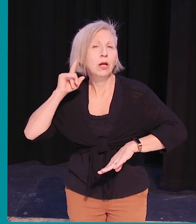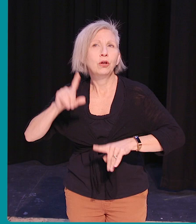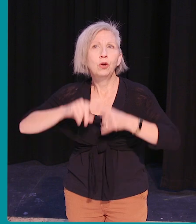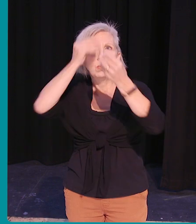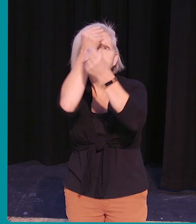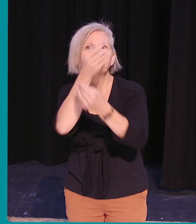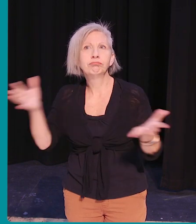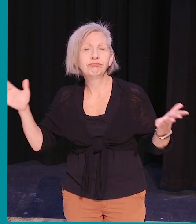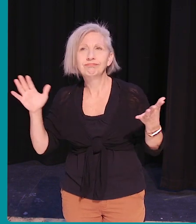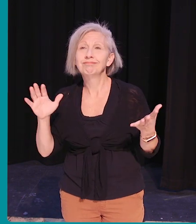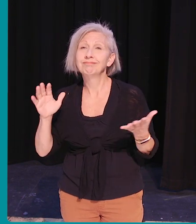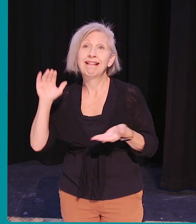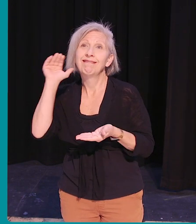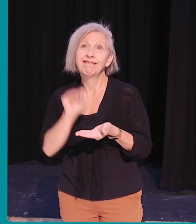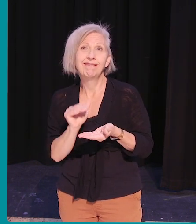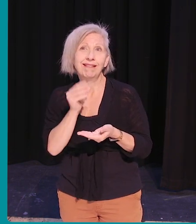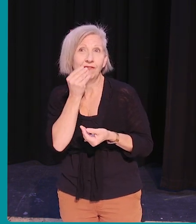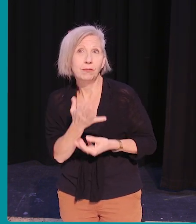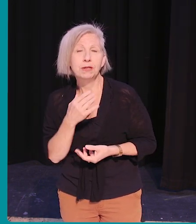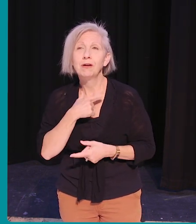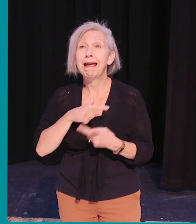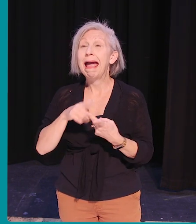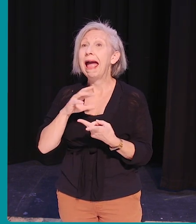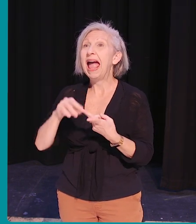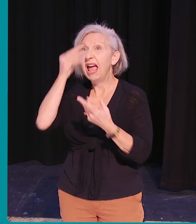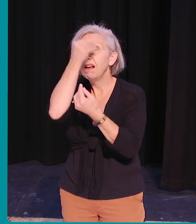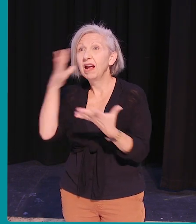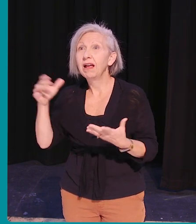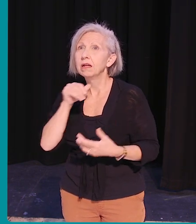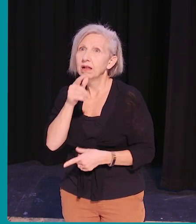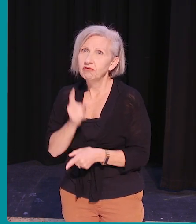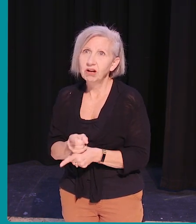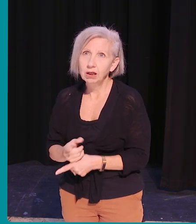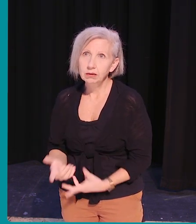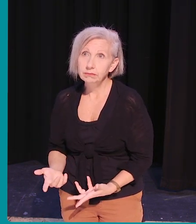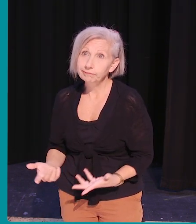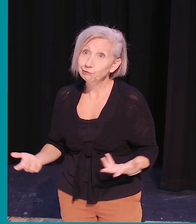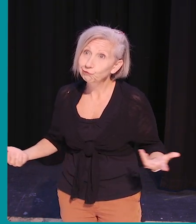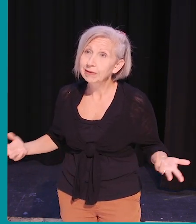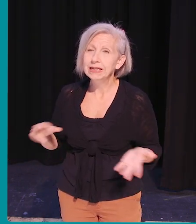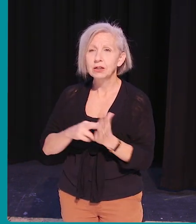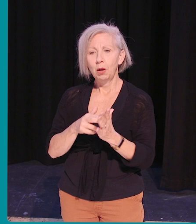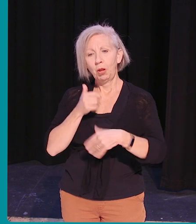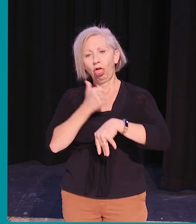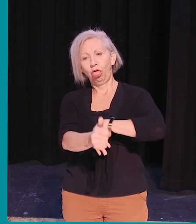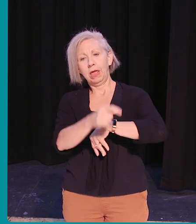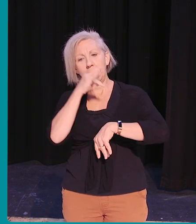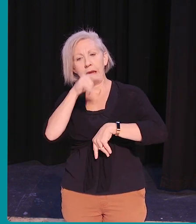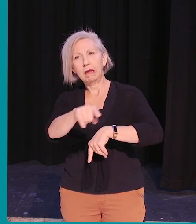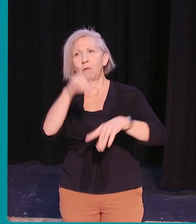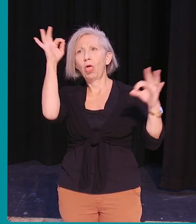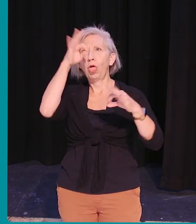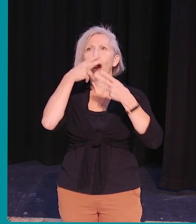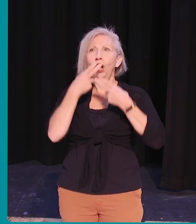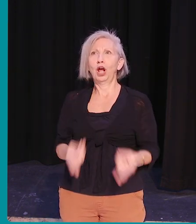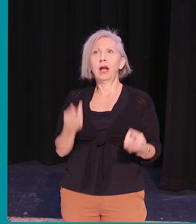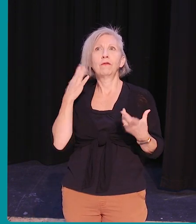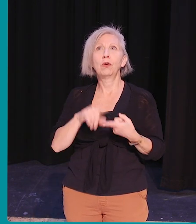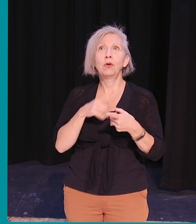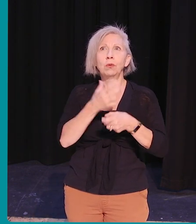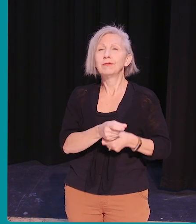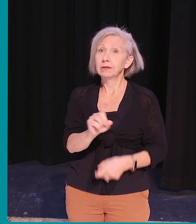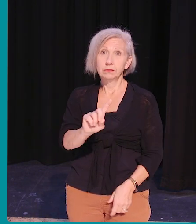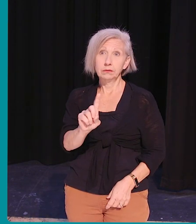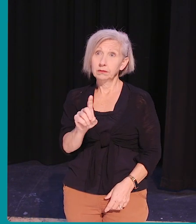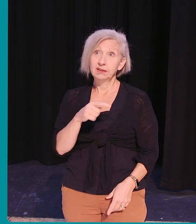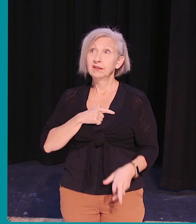And it's not just our kids. We can't just point fingers at them because it's us too, right? And so one of the things we have to figure out here is how do